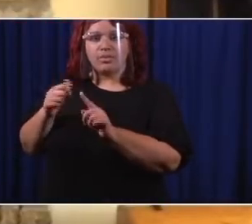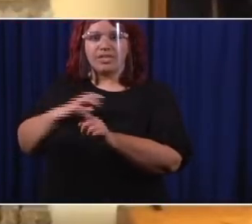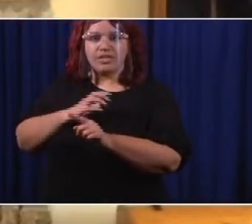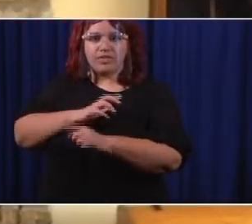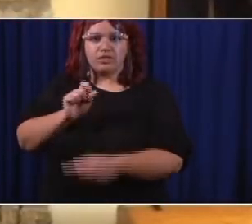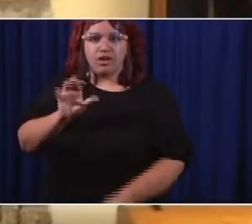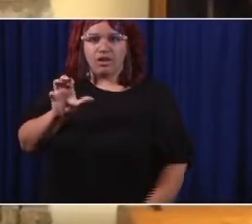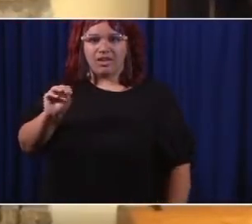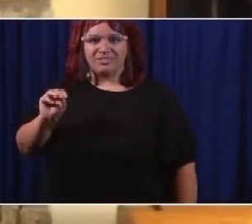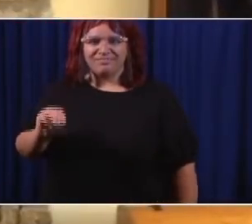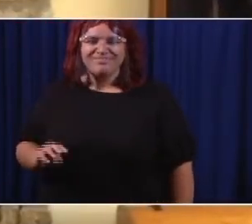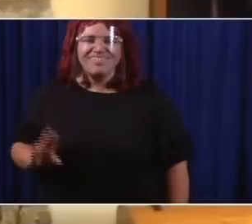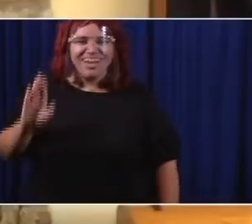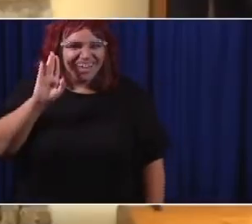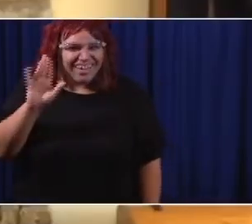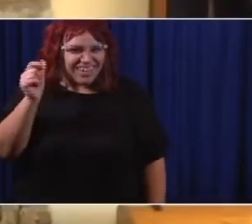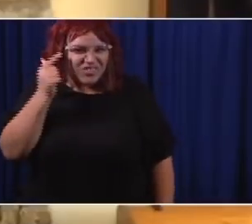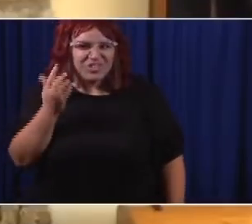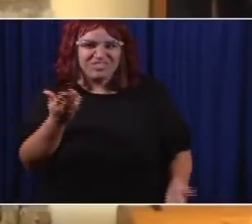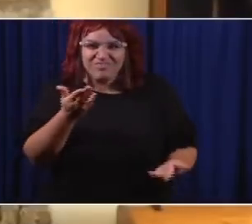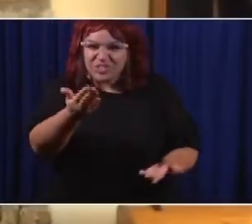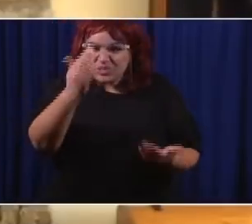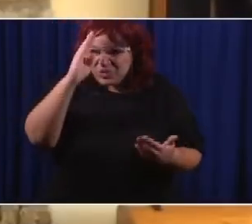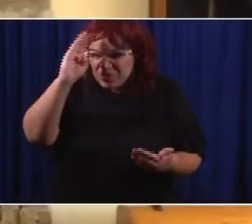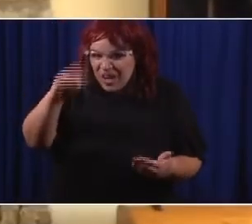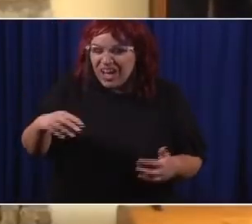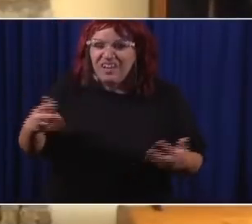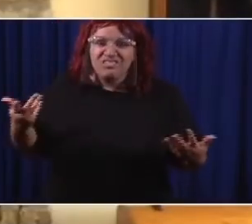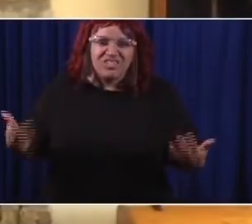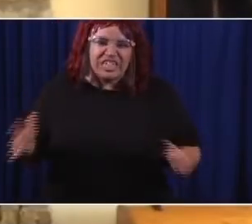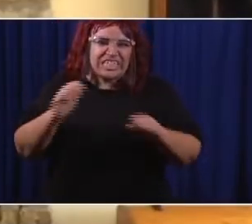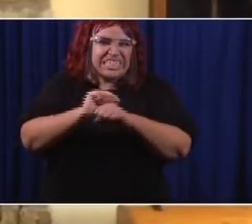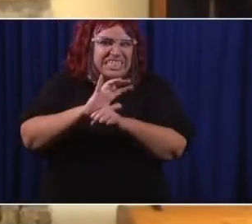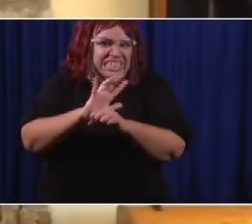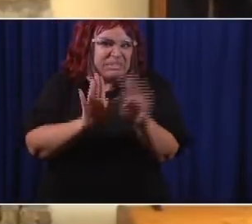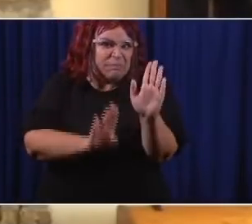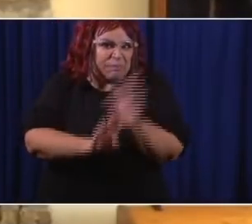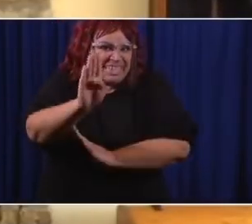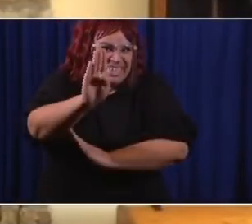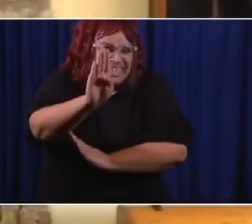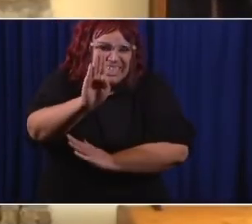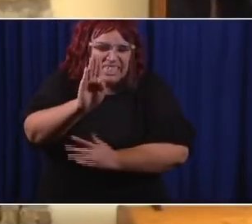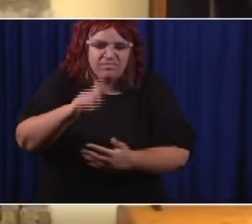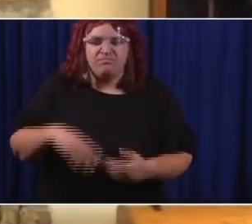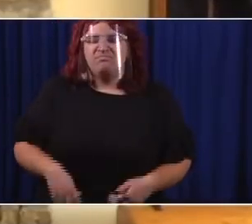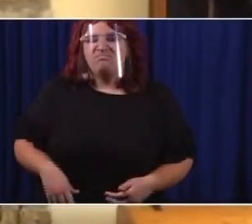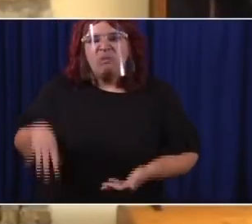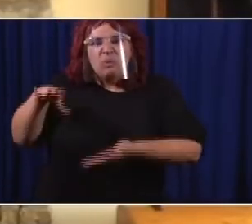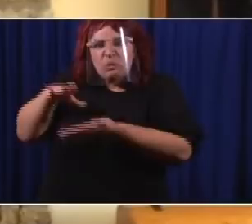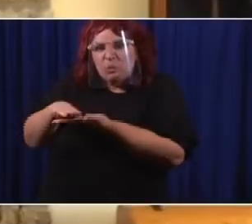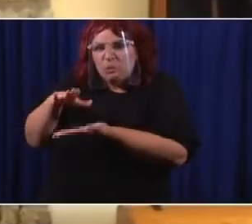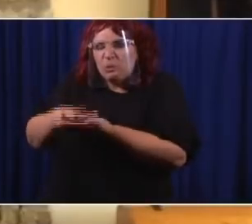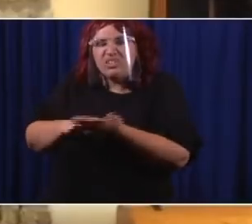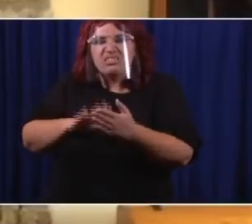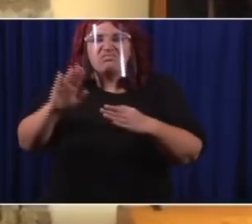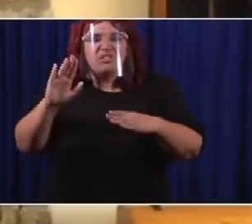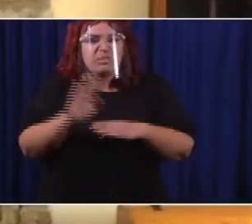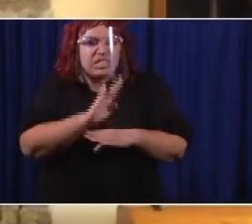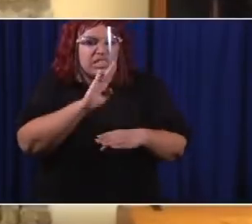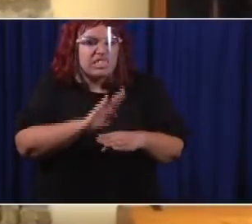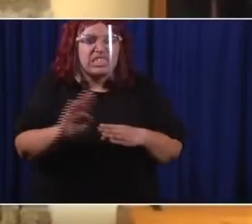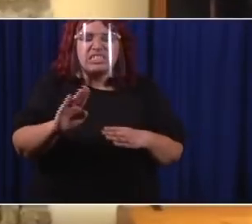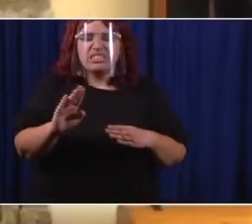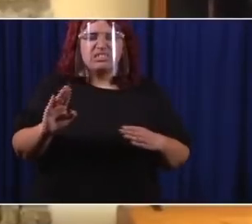spike. Schools and businesses and just average Ohioans, are trying to make difficult decisions